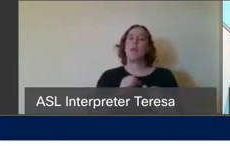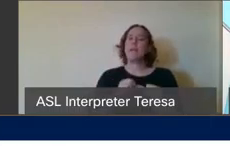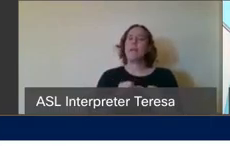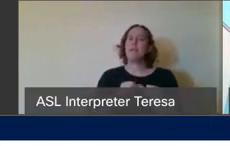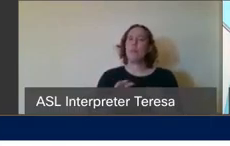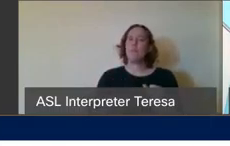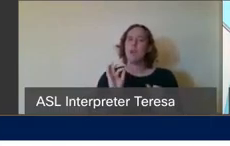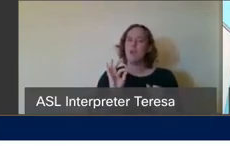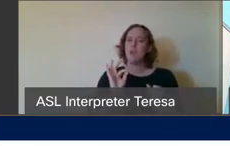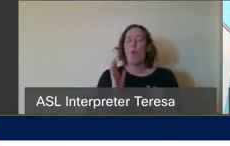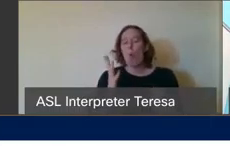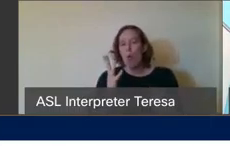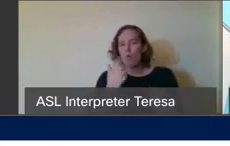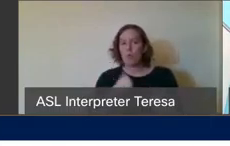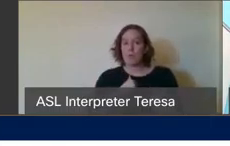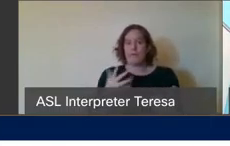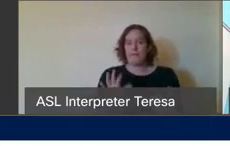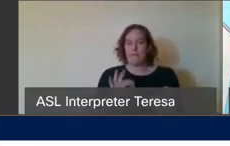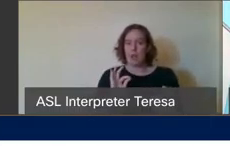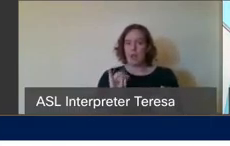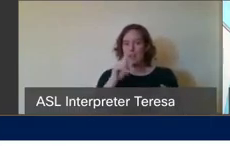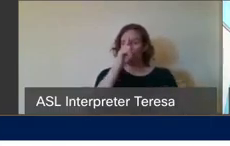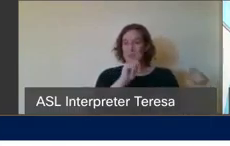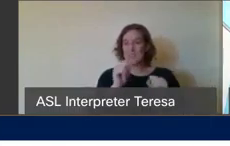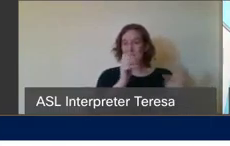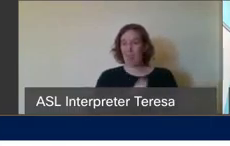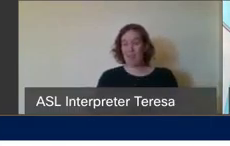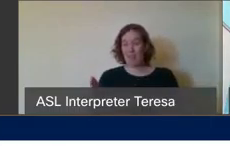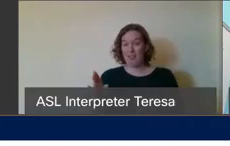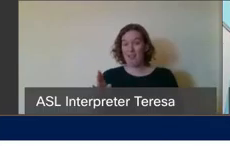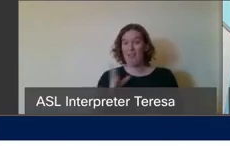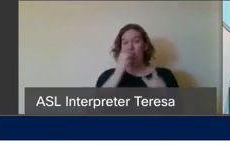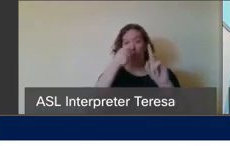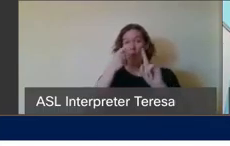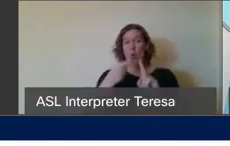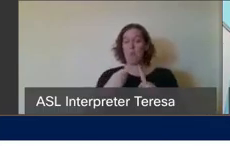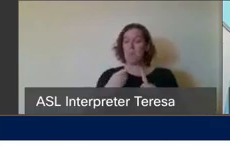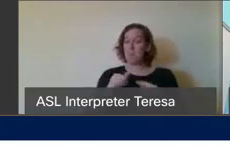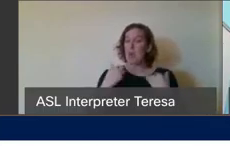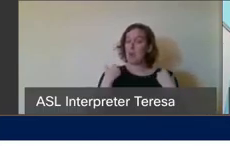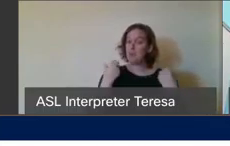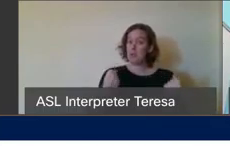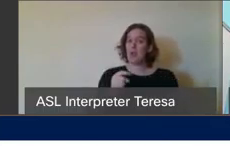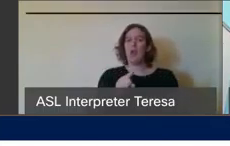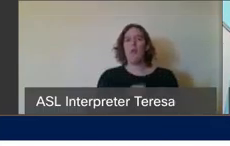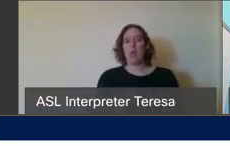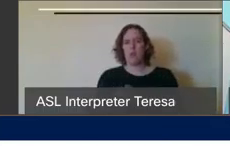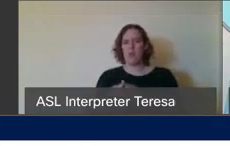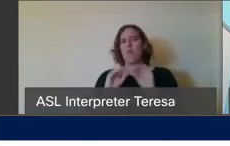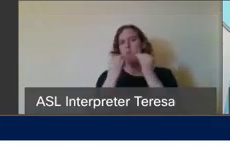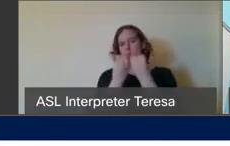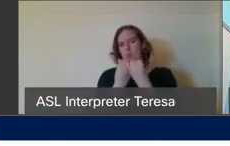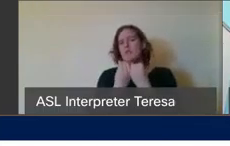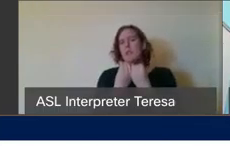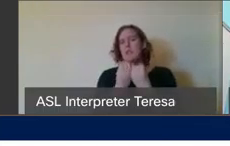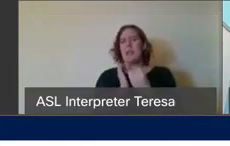that, found that strategic planning and goals was a strength, as well as the organization's